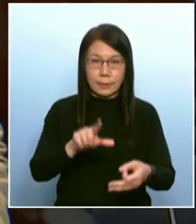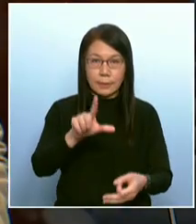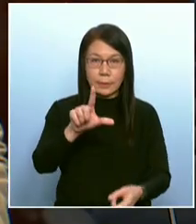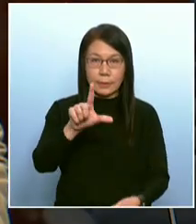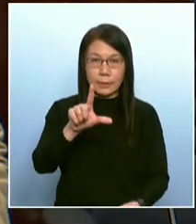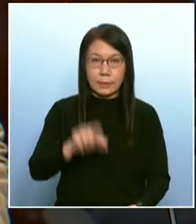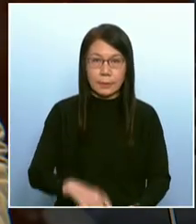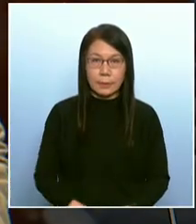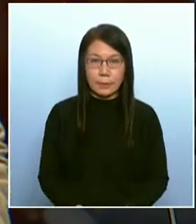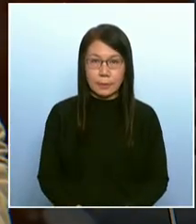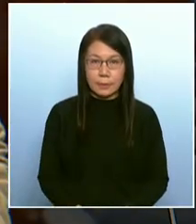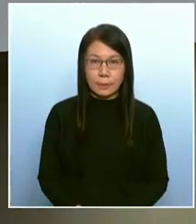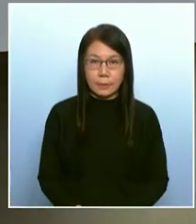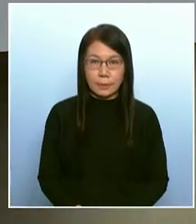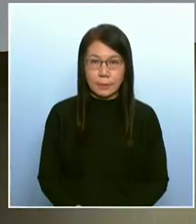Starry Lee.